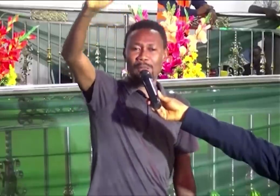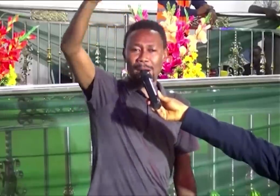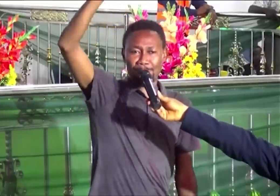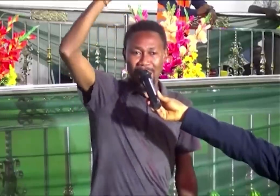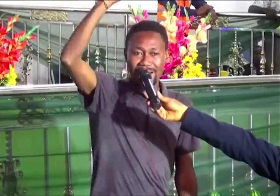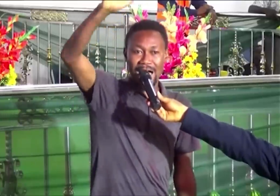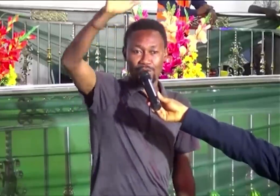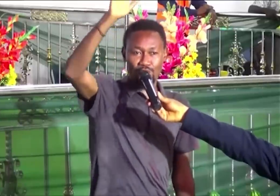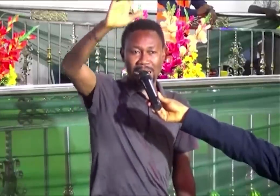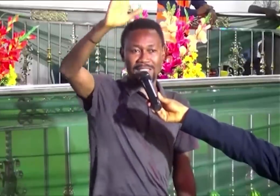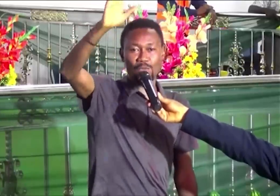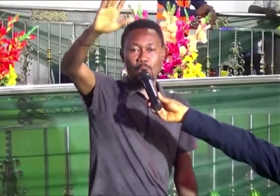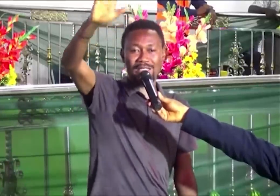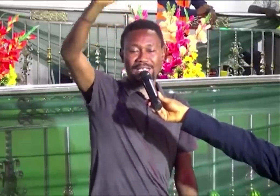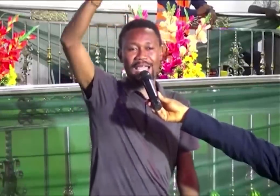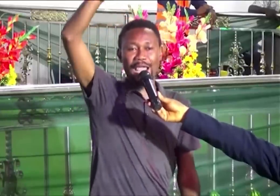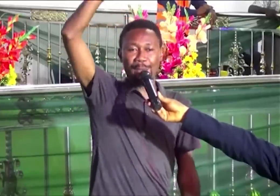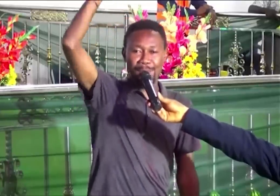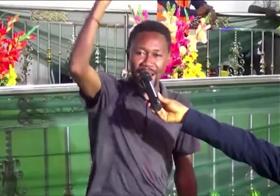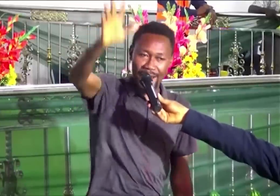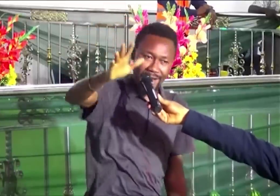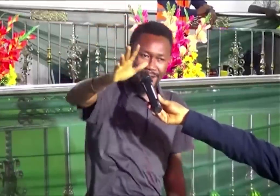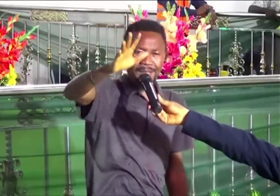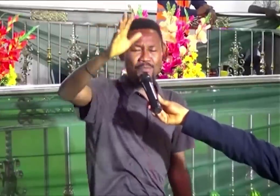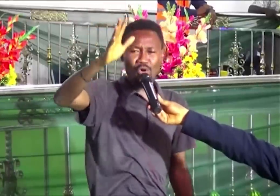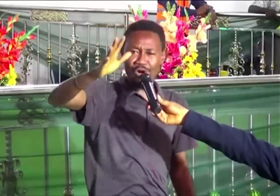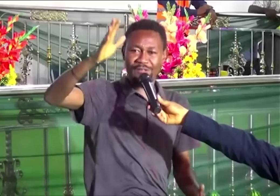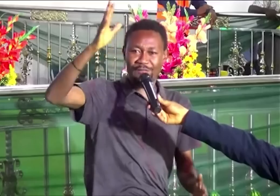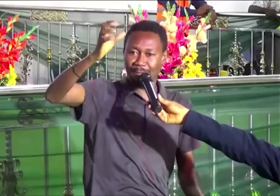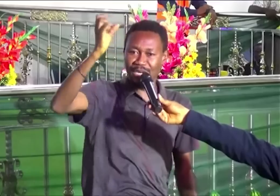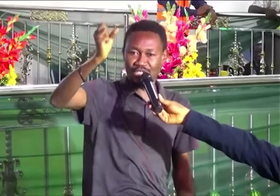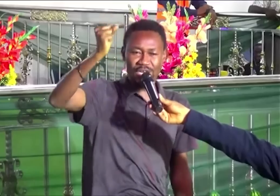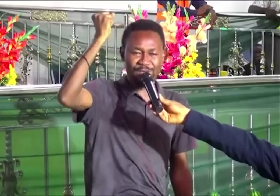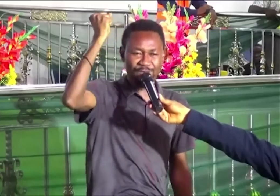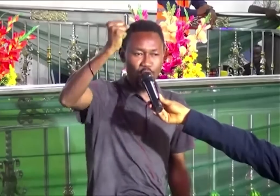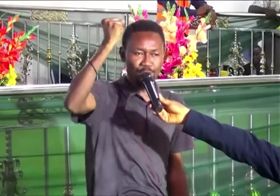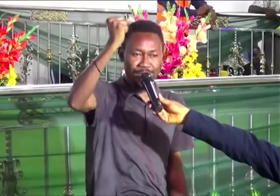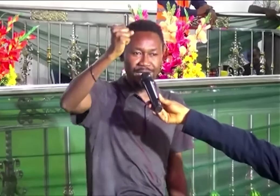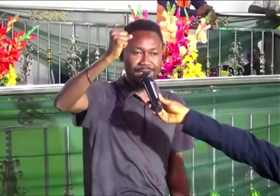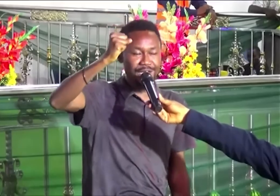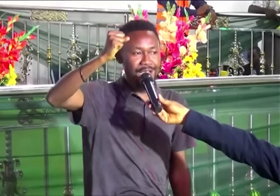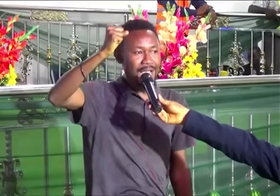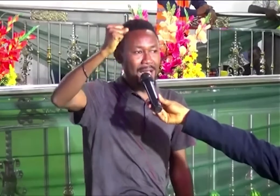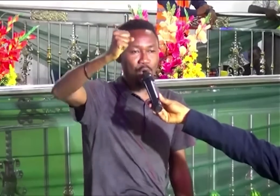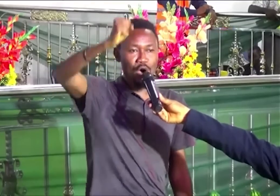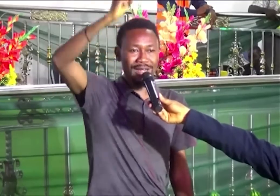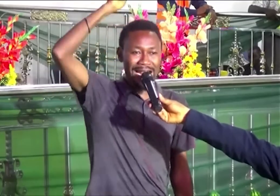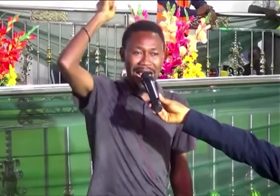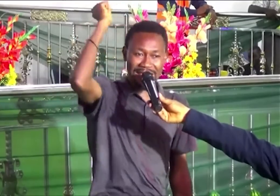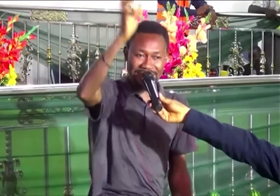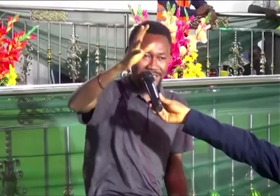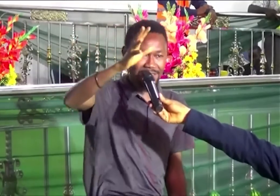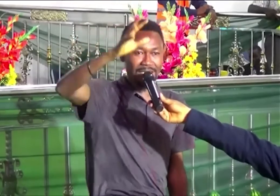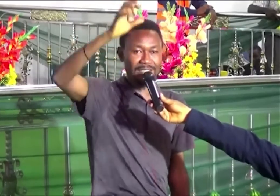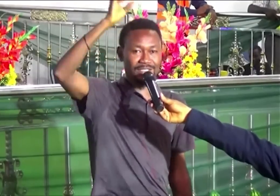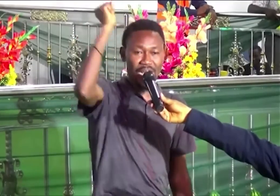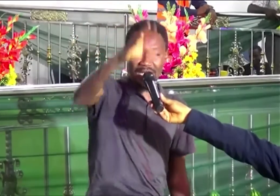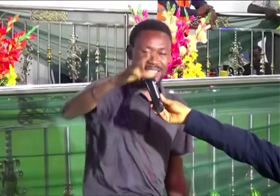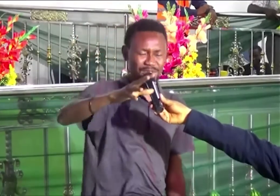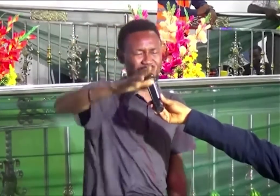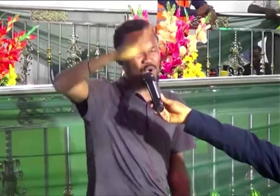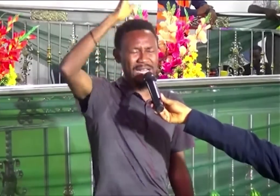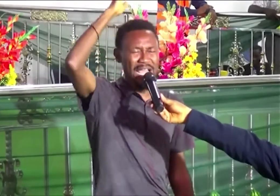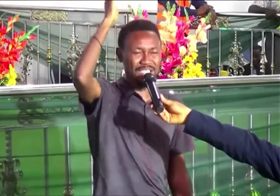pari adura ti gbo wa se amen mo kan ri vibration ni phone mi ni mo kan ri alert ni straight ti mi o